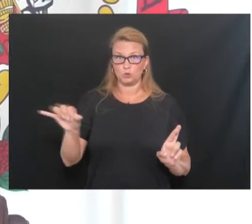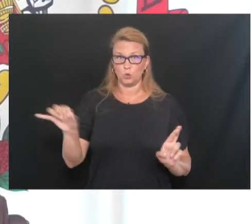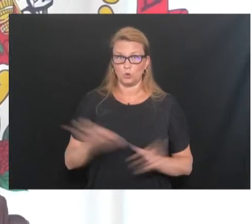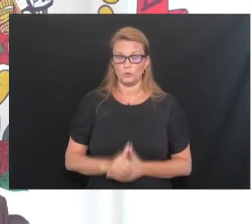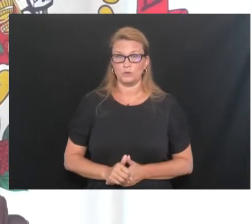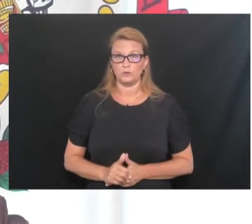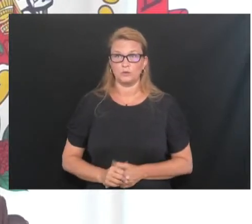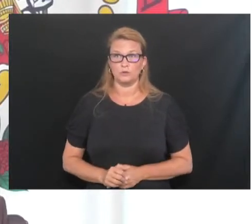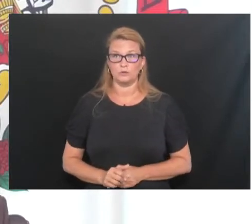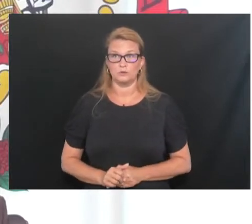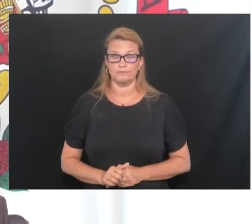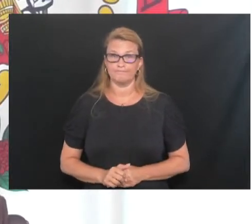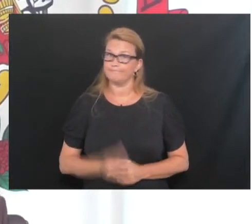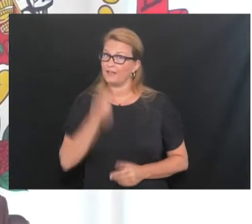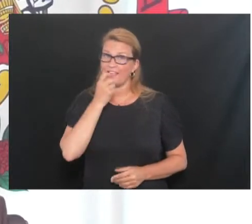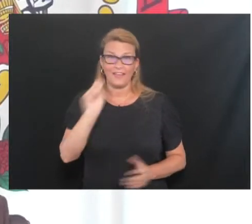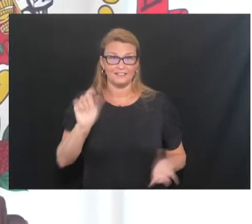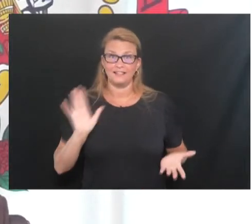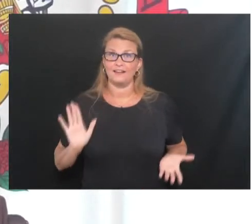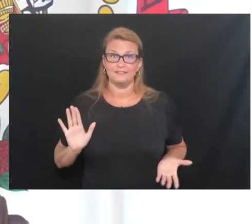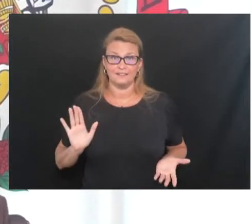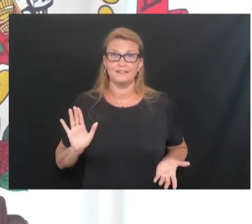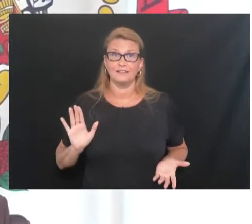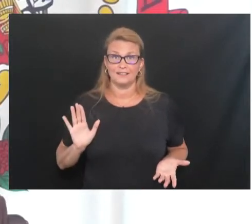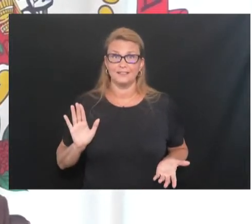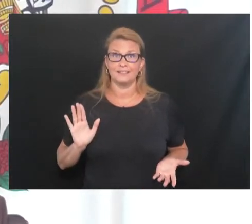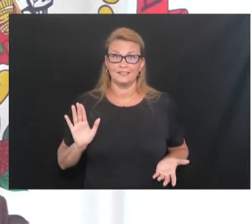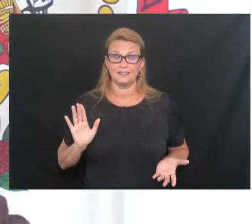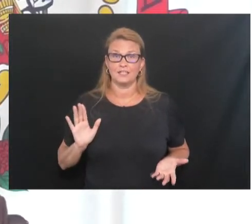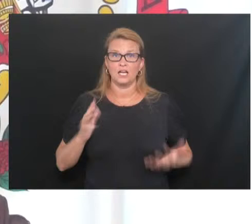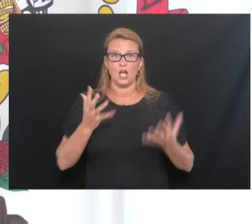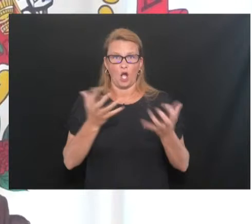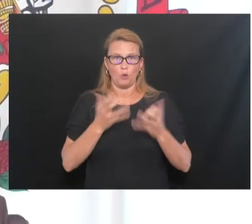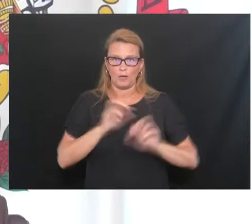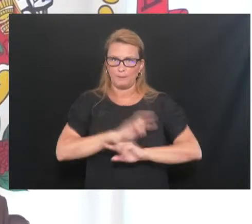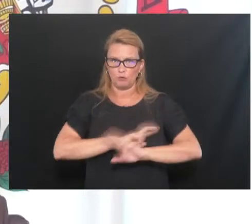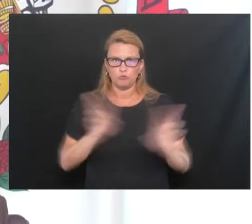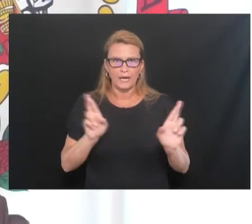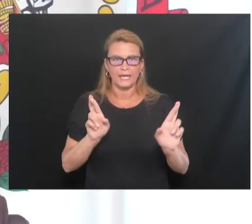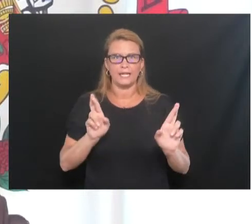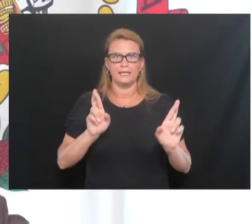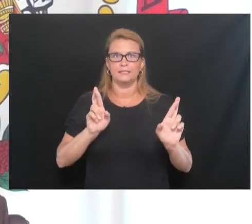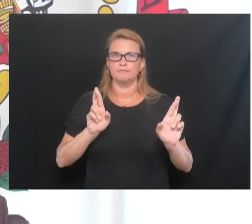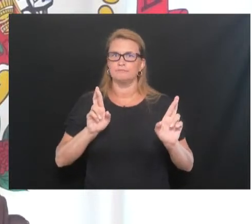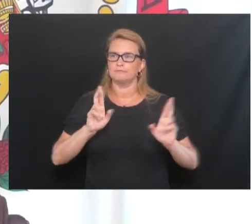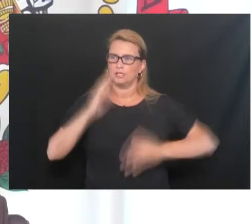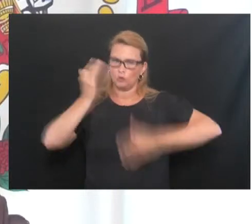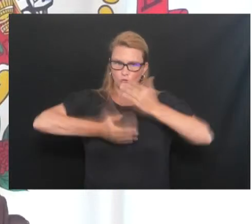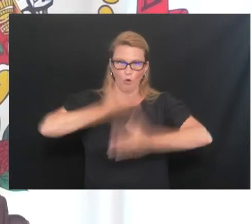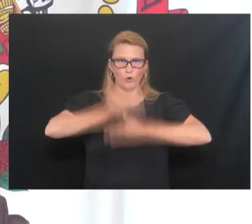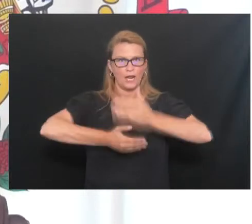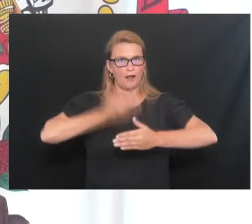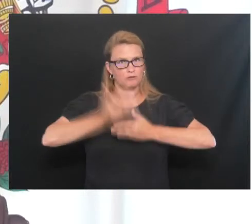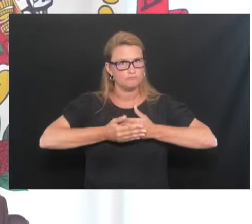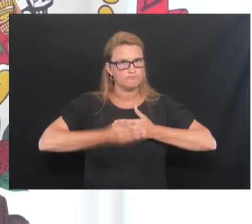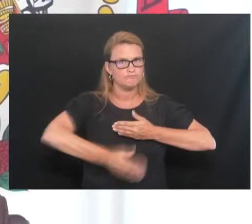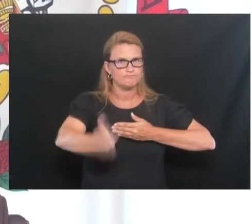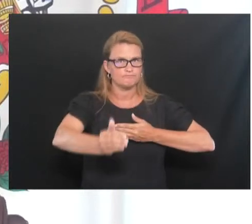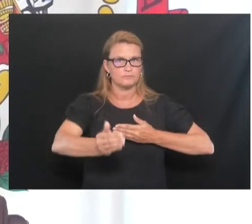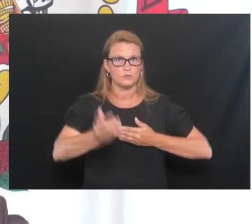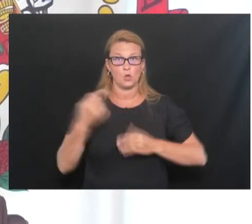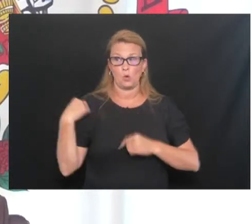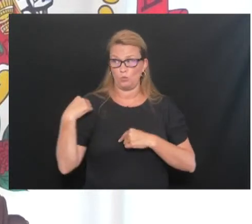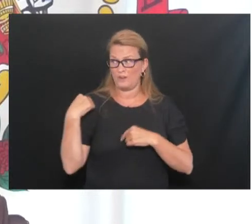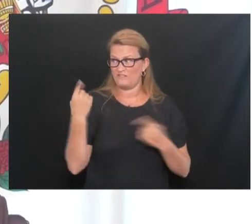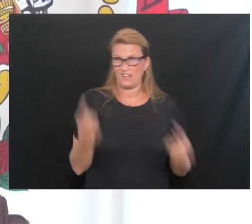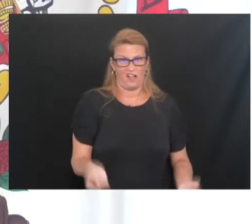know, that's just all there is to it. And so we're going to be proactive. We're going to get out ahead of it like West Virginians have done and like we've done over